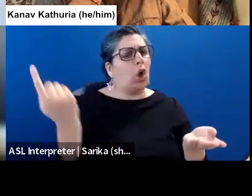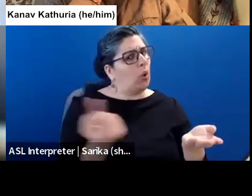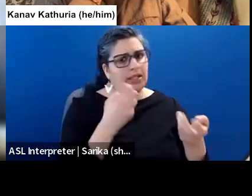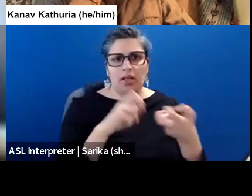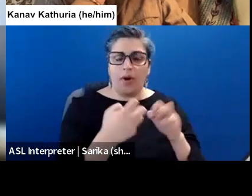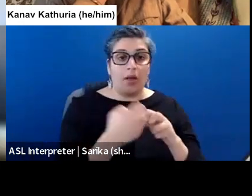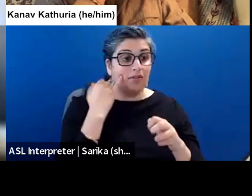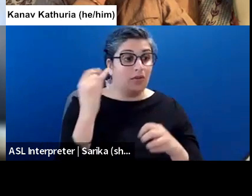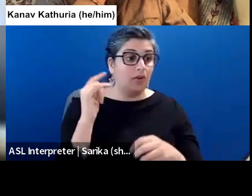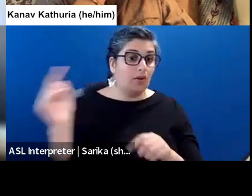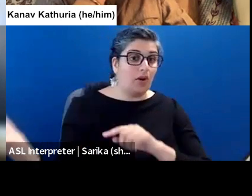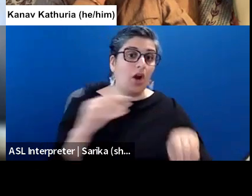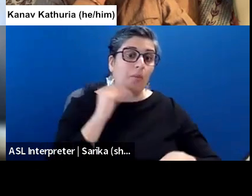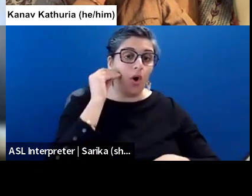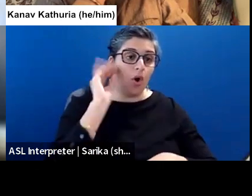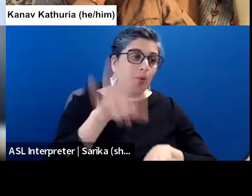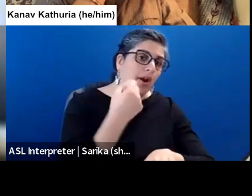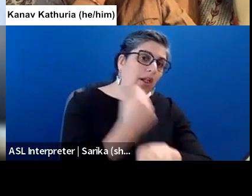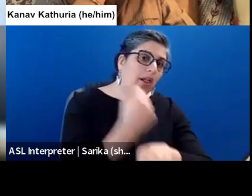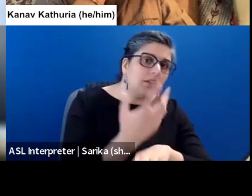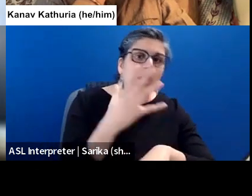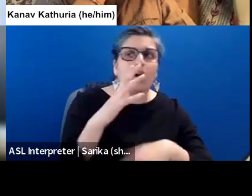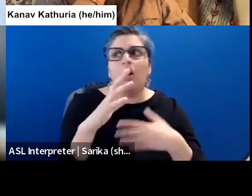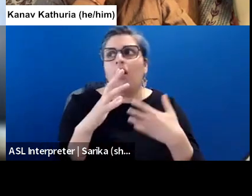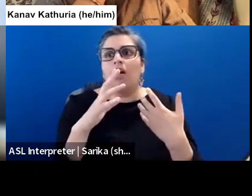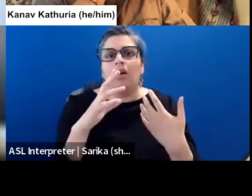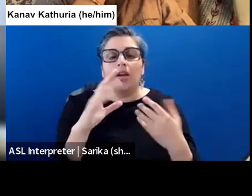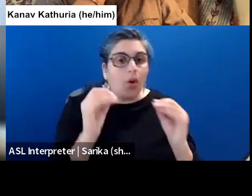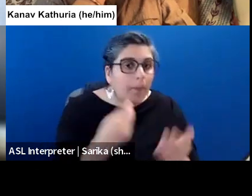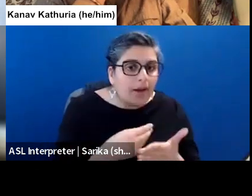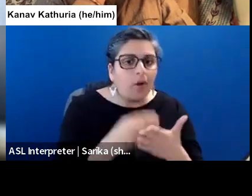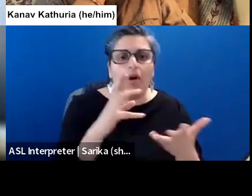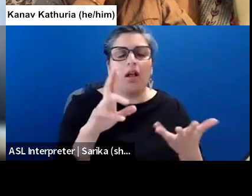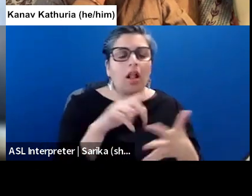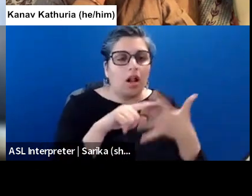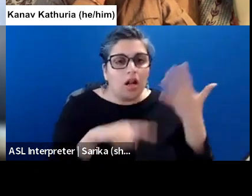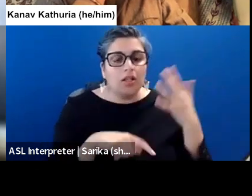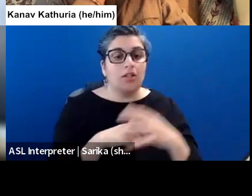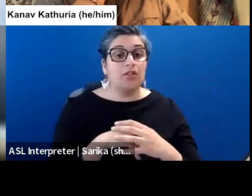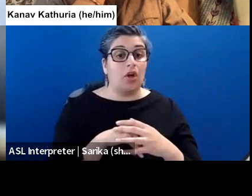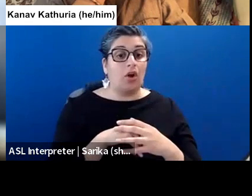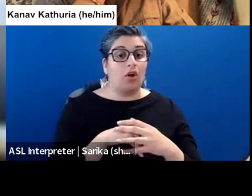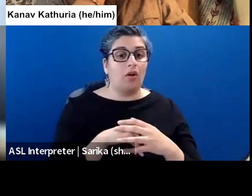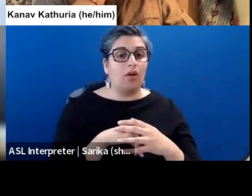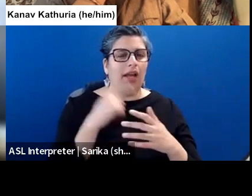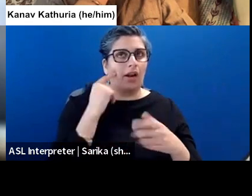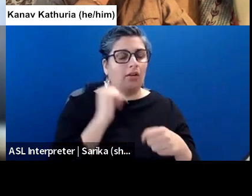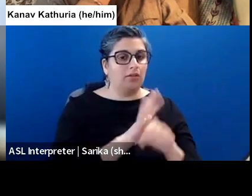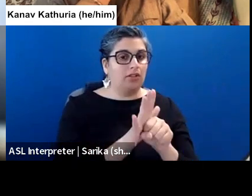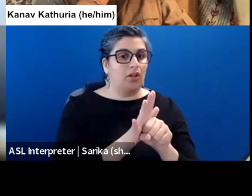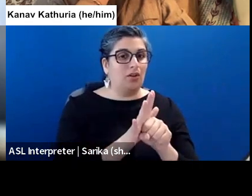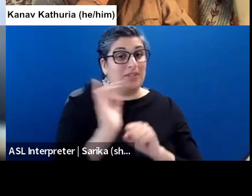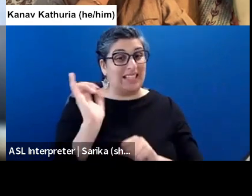you come home and you don't have money, or you're locked down in a carceral space. And so COVID, I know this sounds bizarre, was kind of a